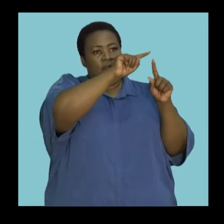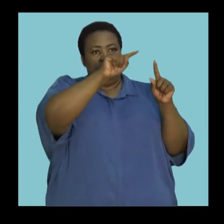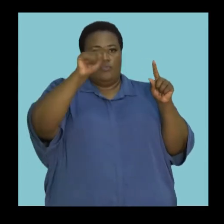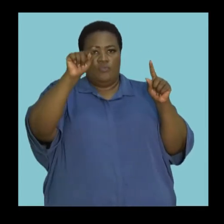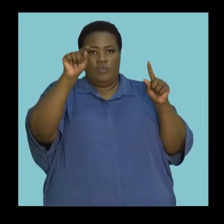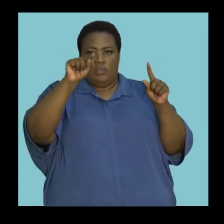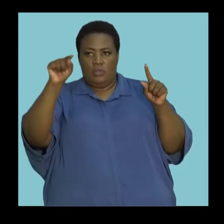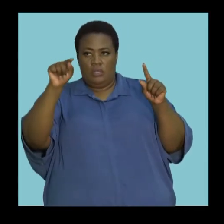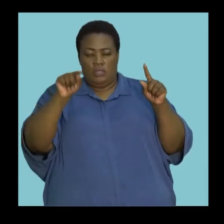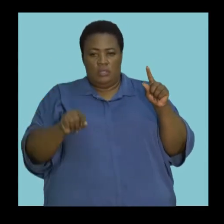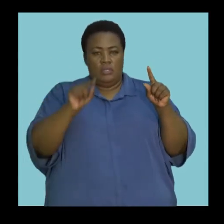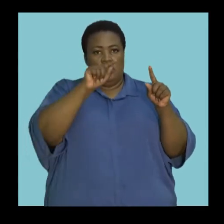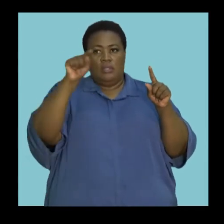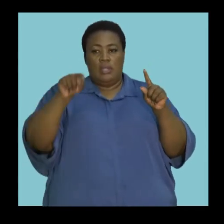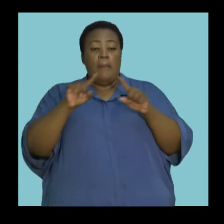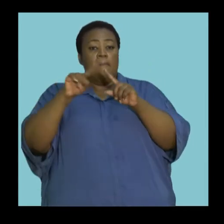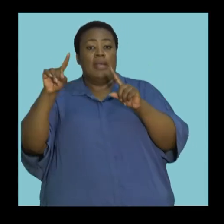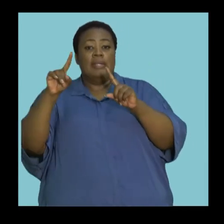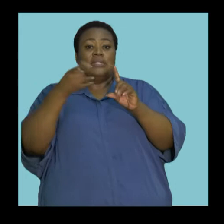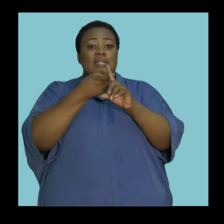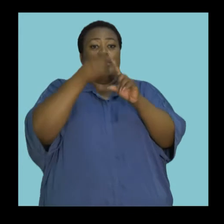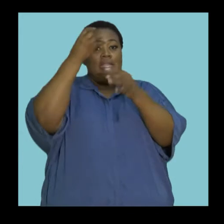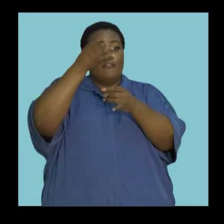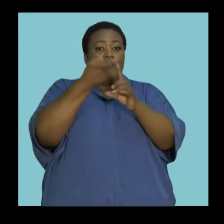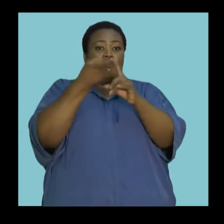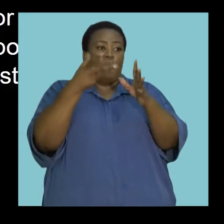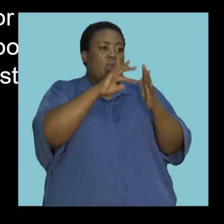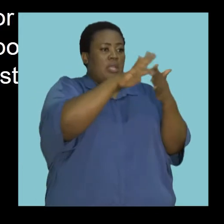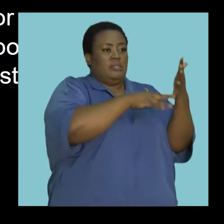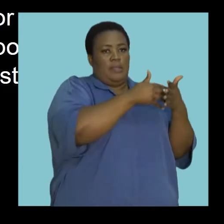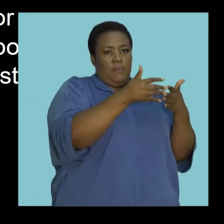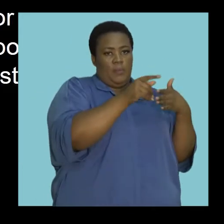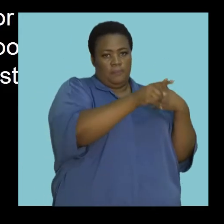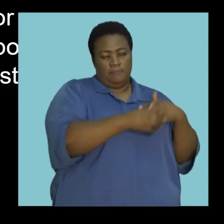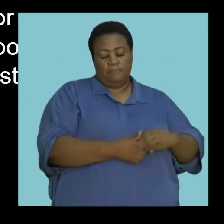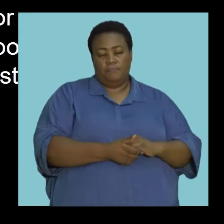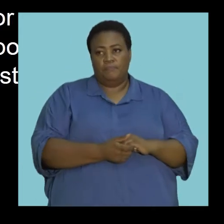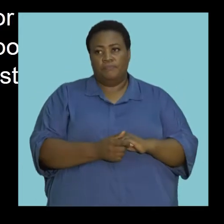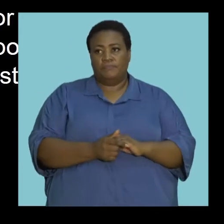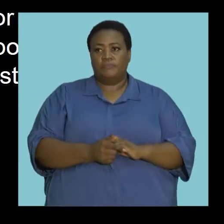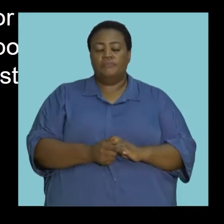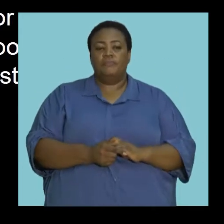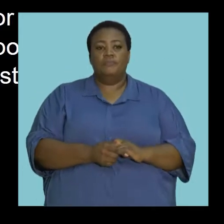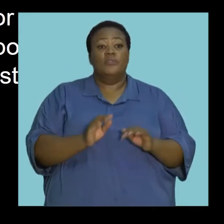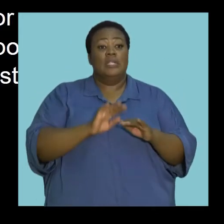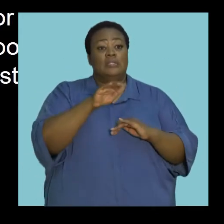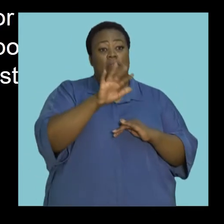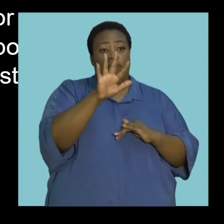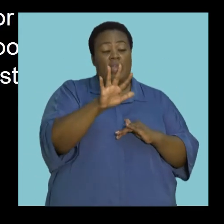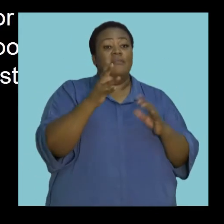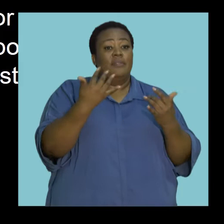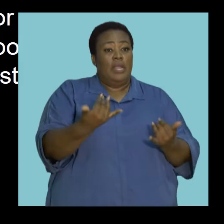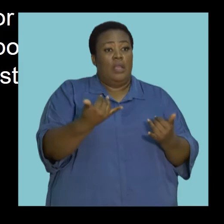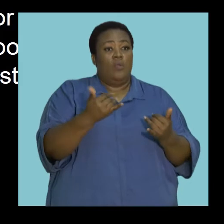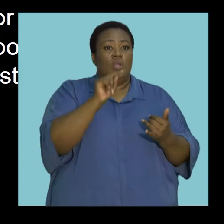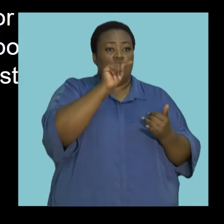and move on, referring to my table, plotting these points. Okay, let's look at step 5. Now